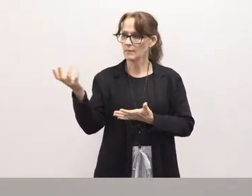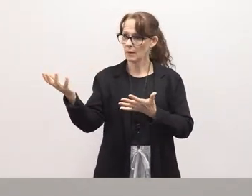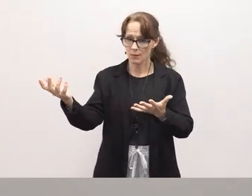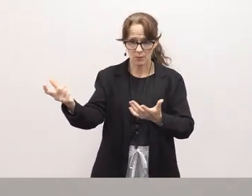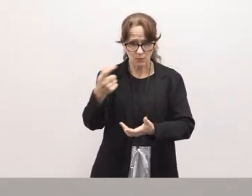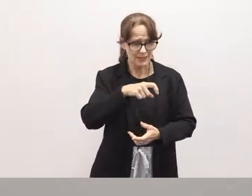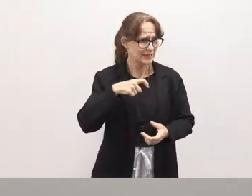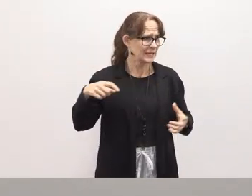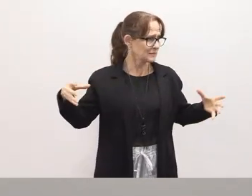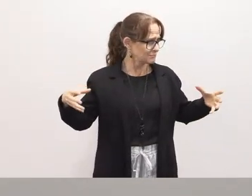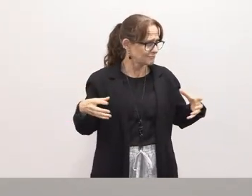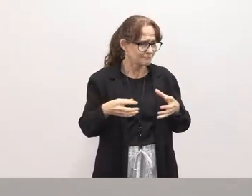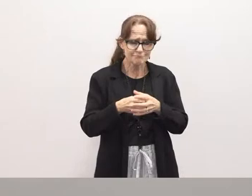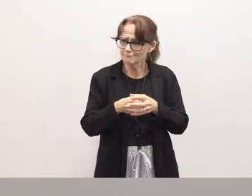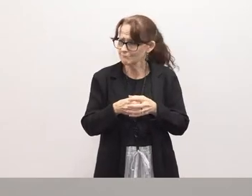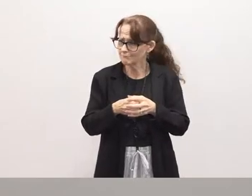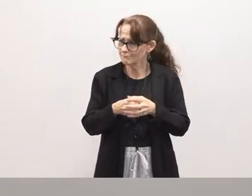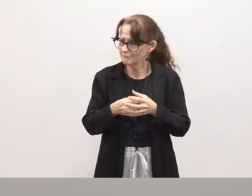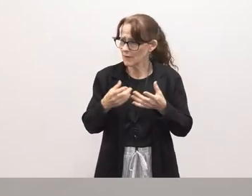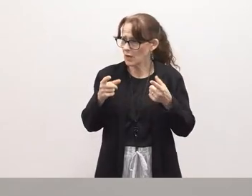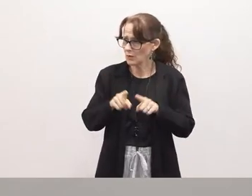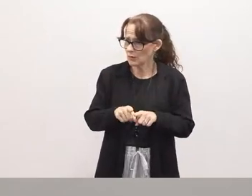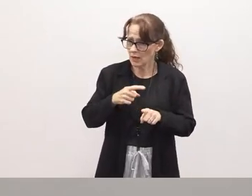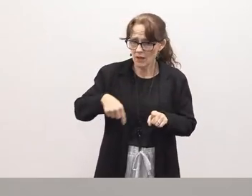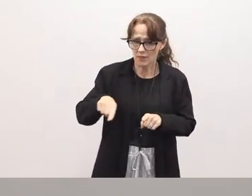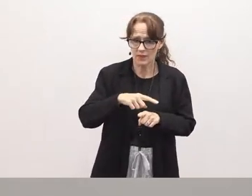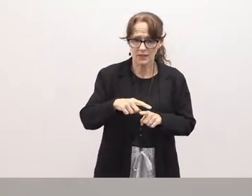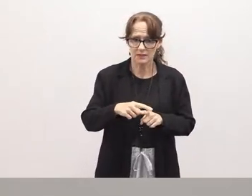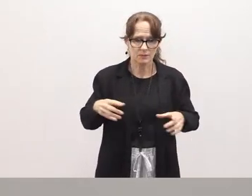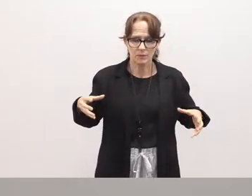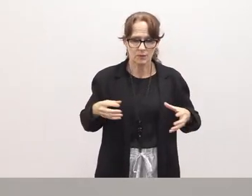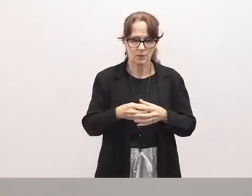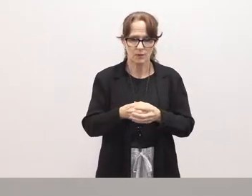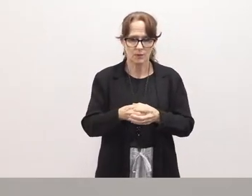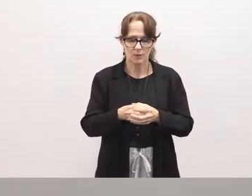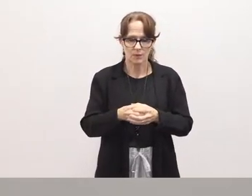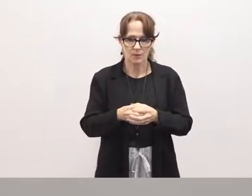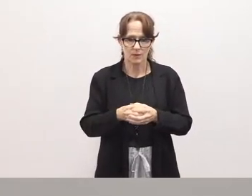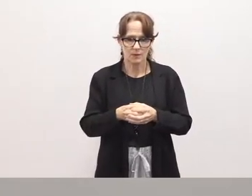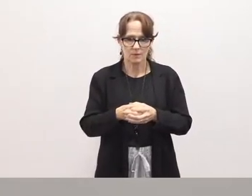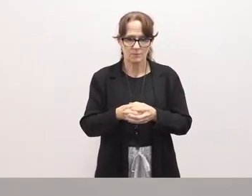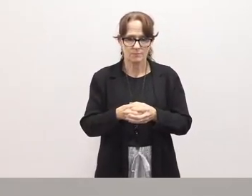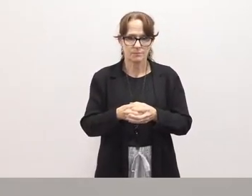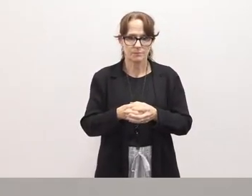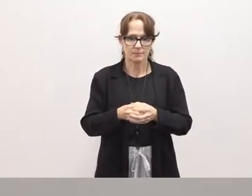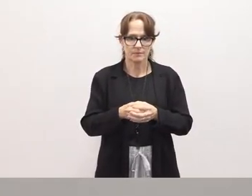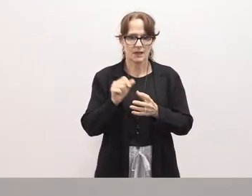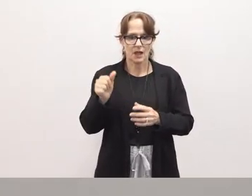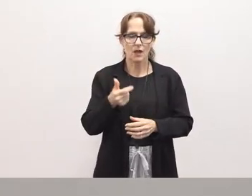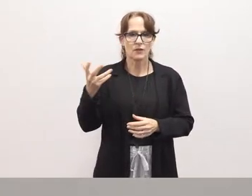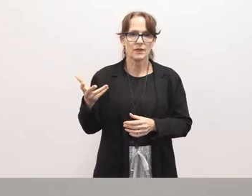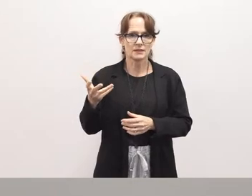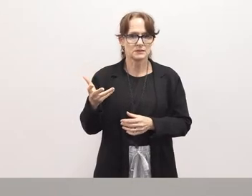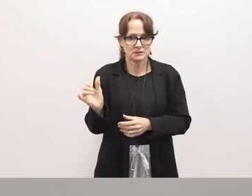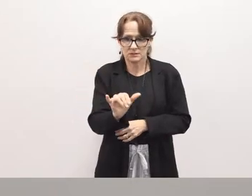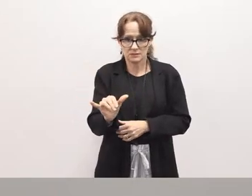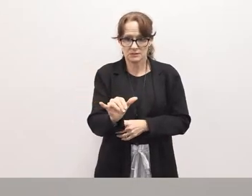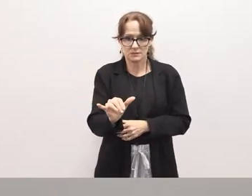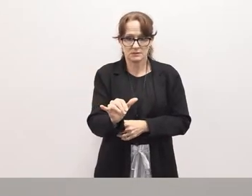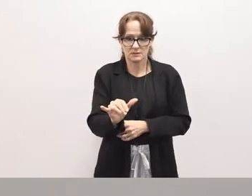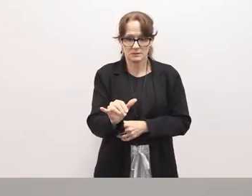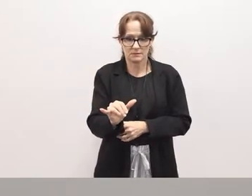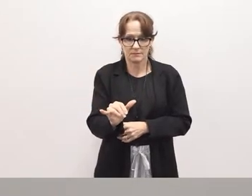together on stuff like this, we're not going to come together on other things as well. I